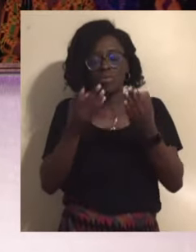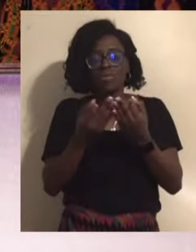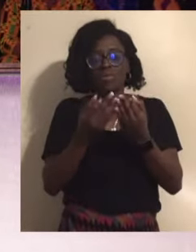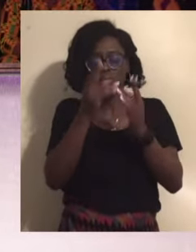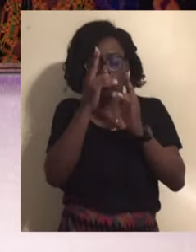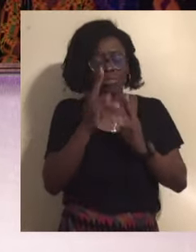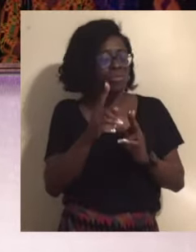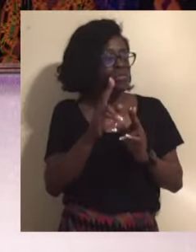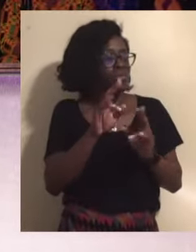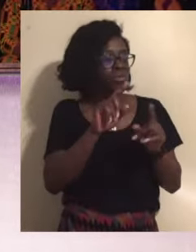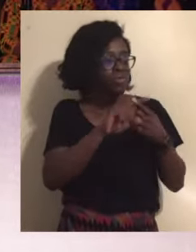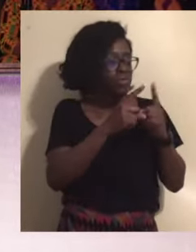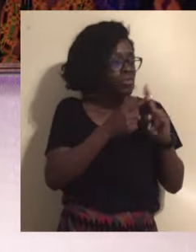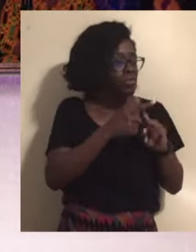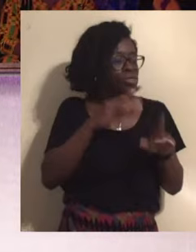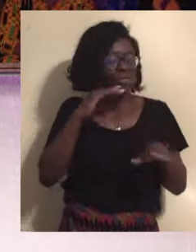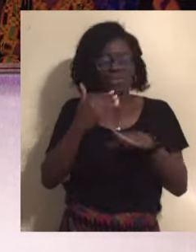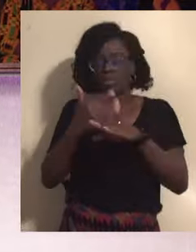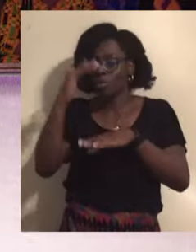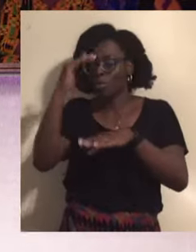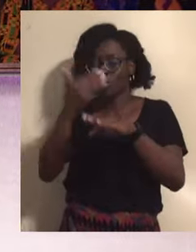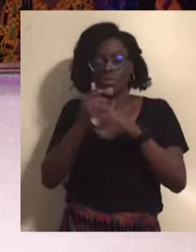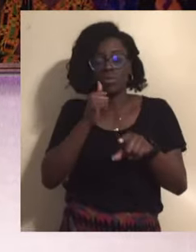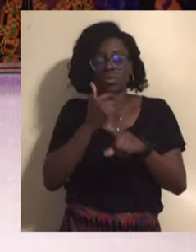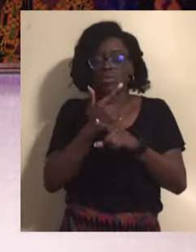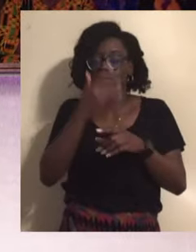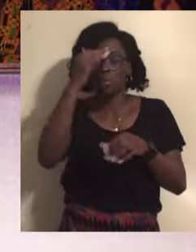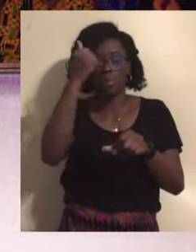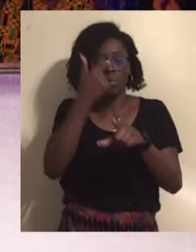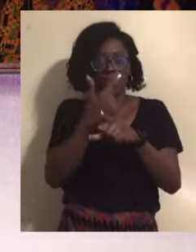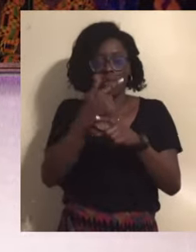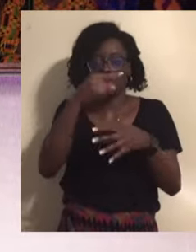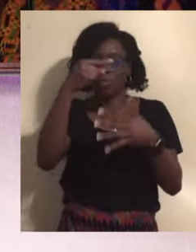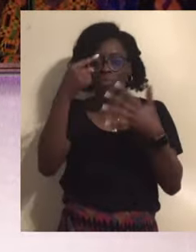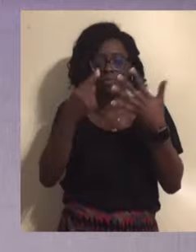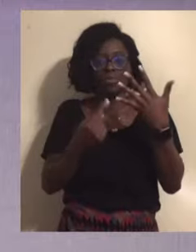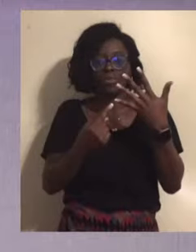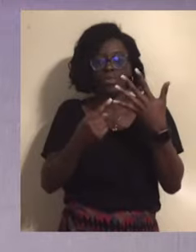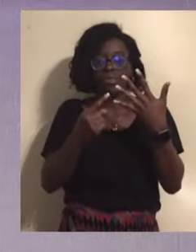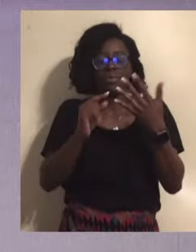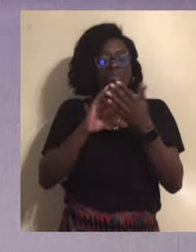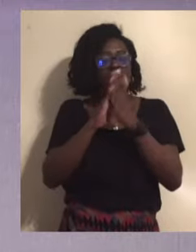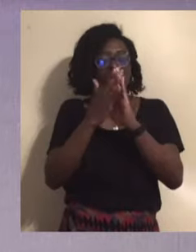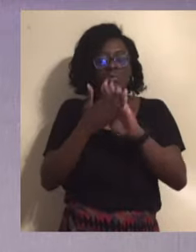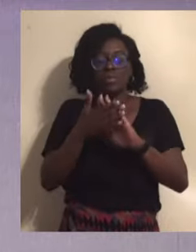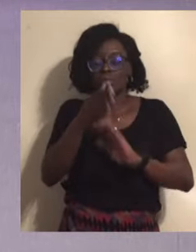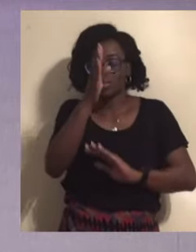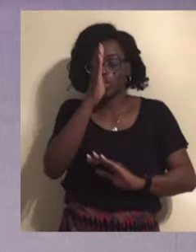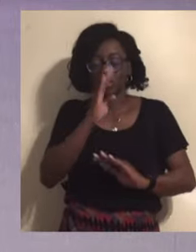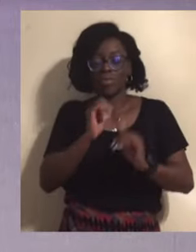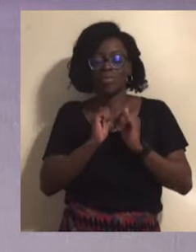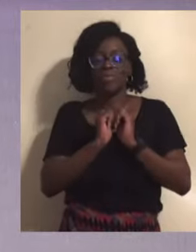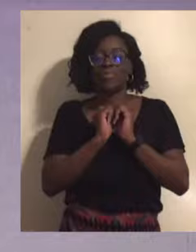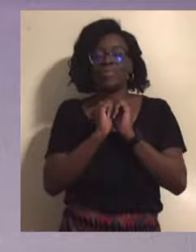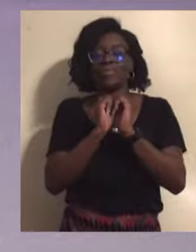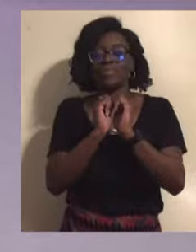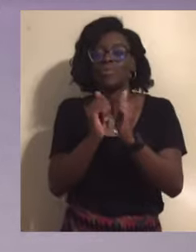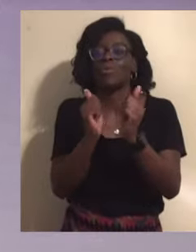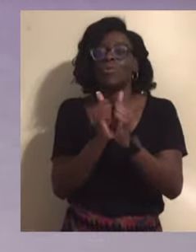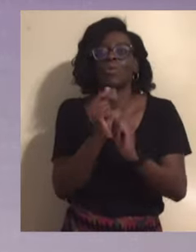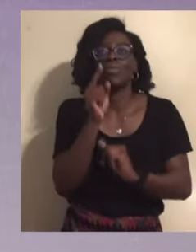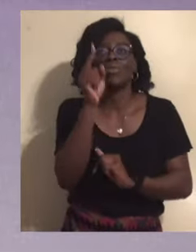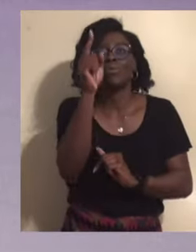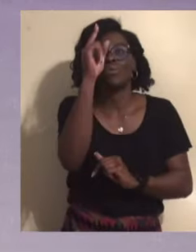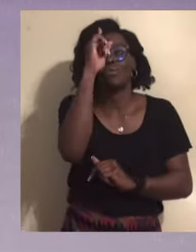sisters, and our brothers. May the peace of God go with you now and forevermore. In Jesus'